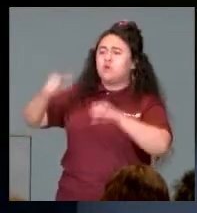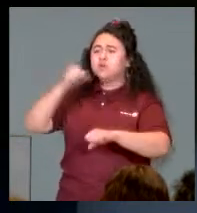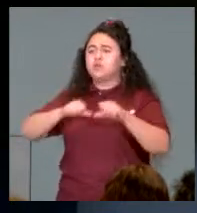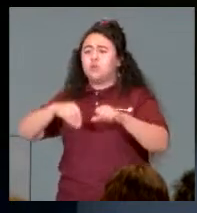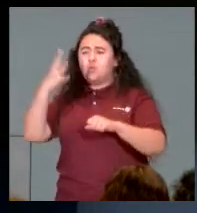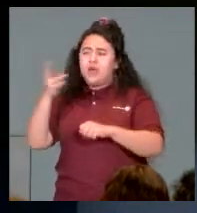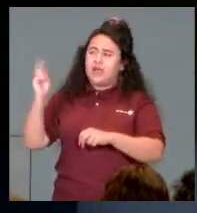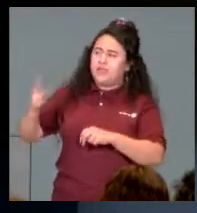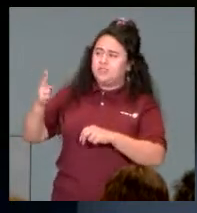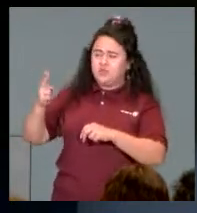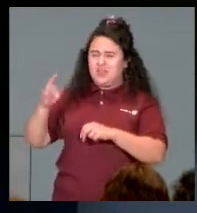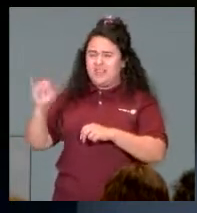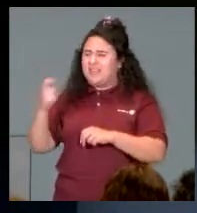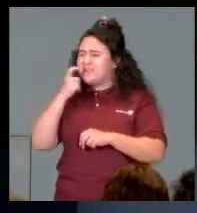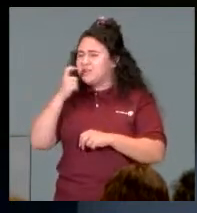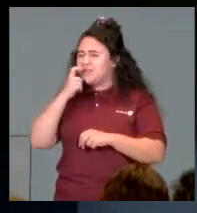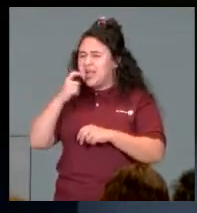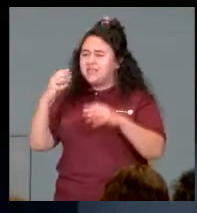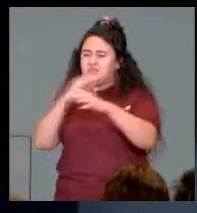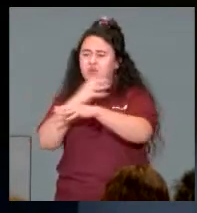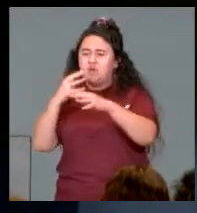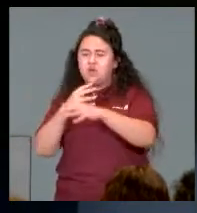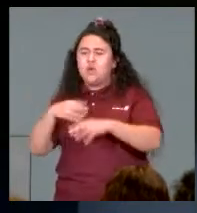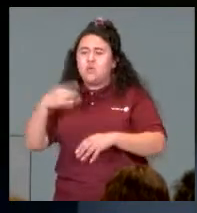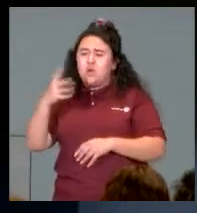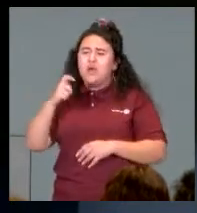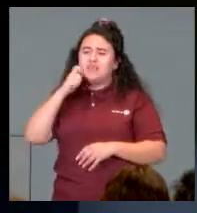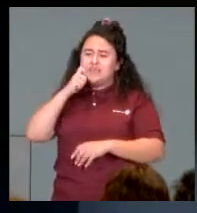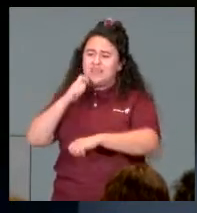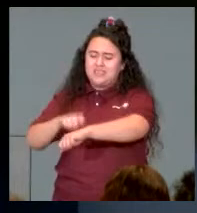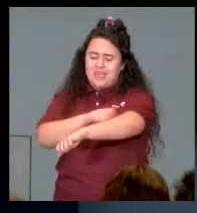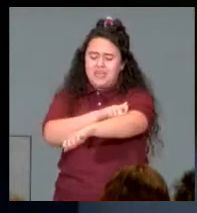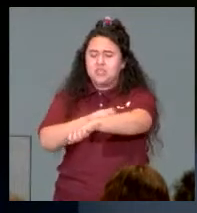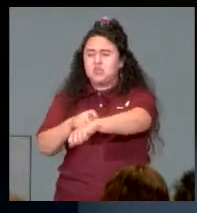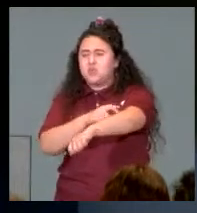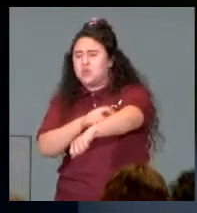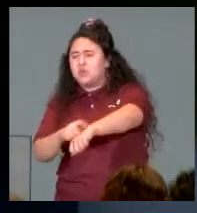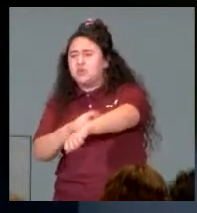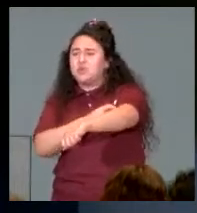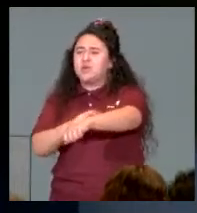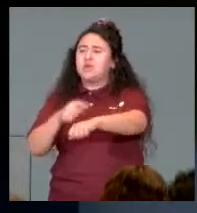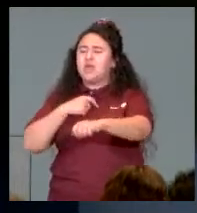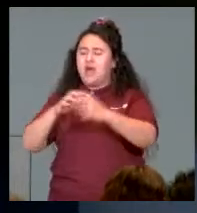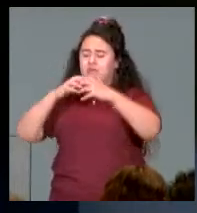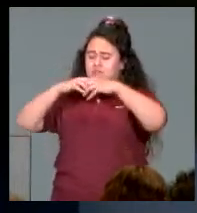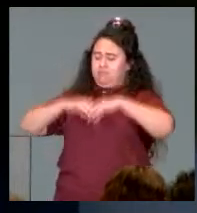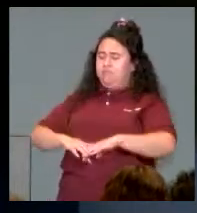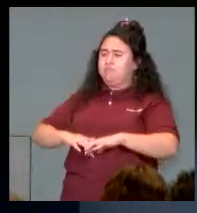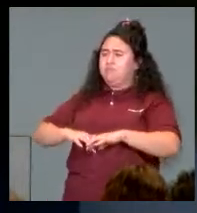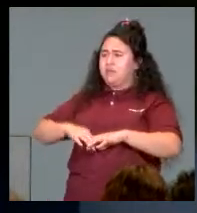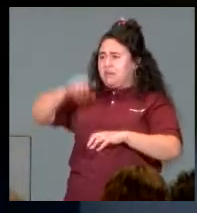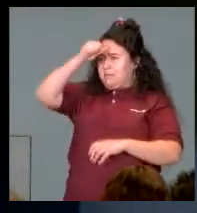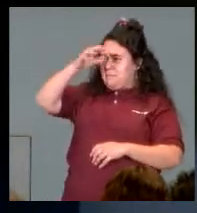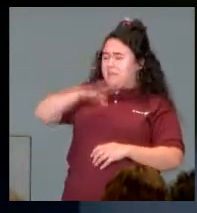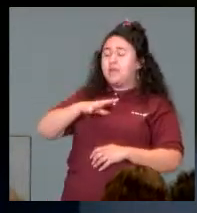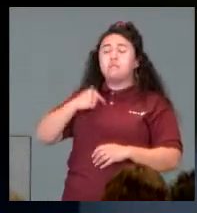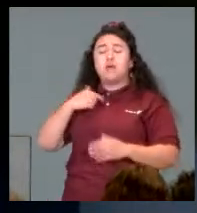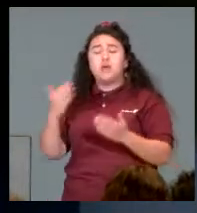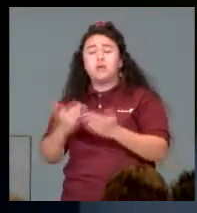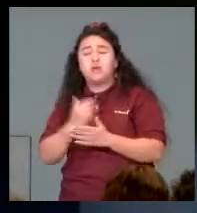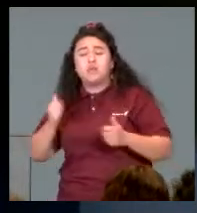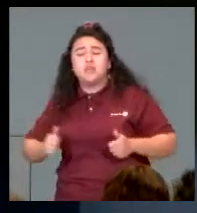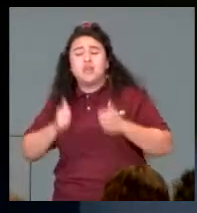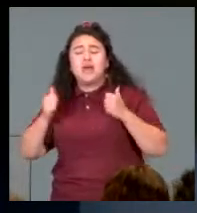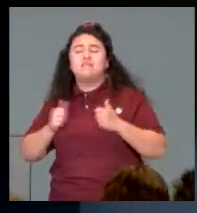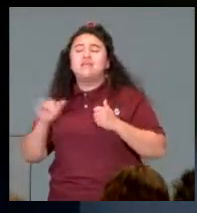glass freeway. White skin tattooed on my right forearm, ricochet sewers near where I collapsed into a rat-infested manhood. My new existence is living